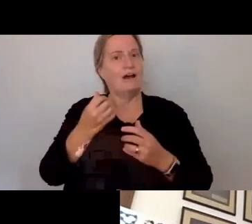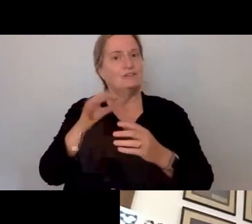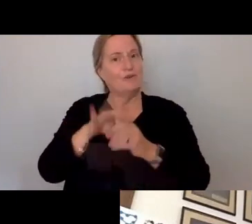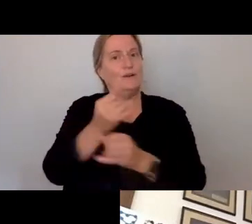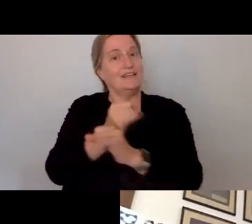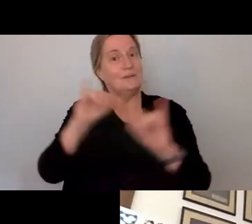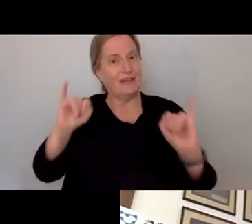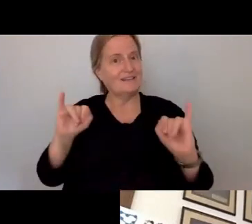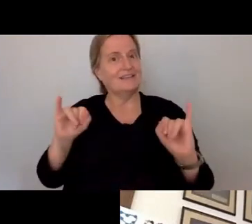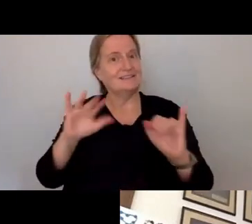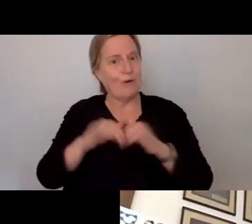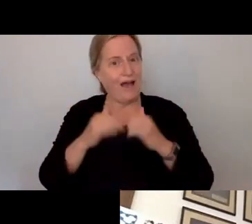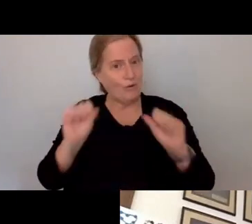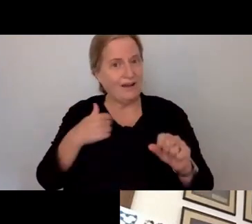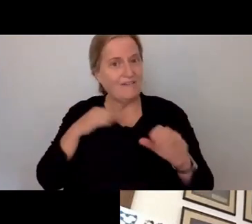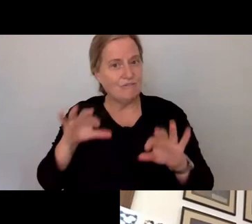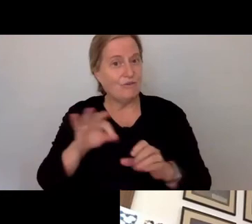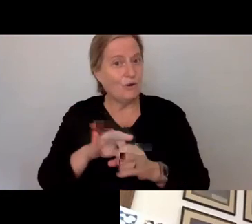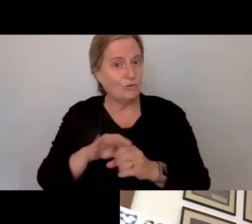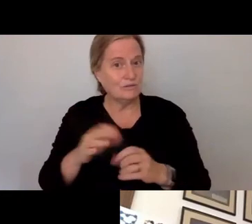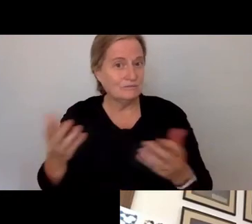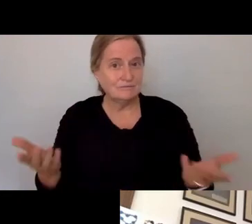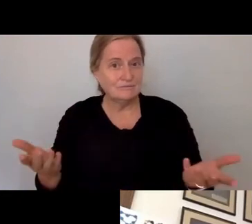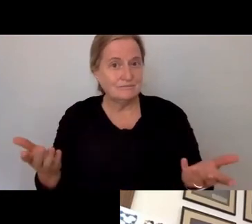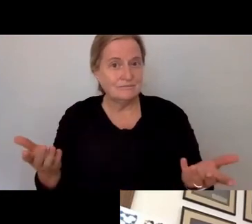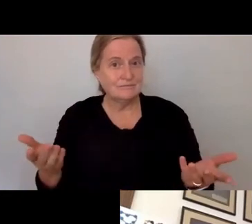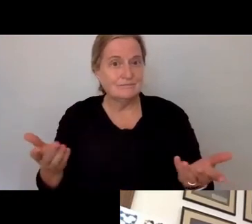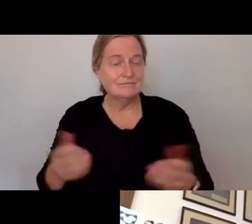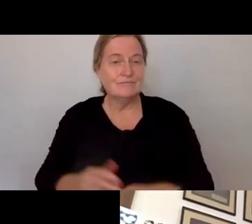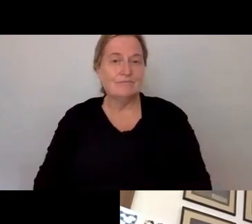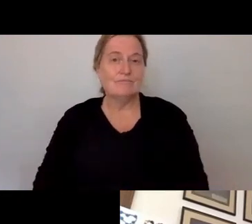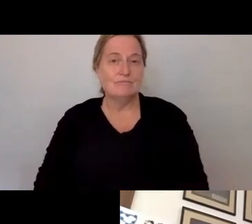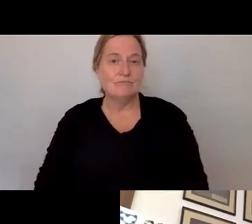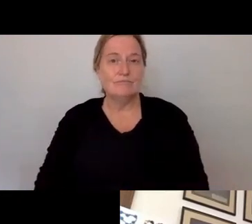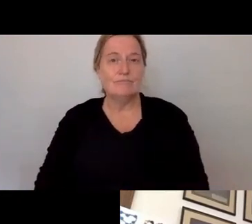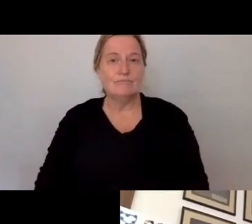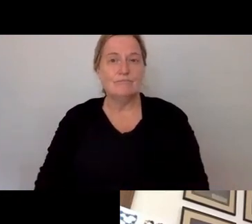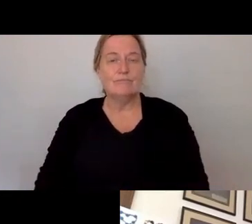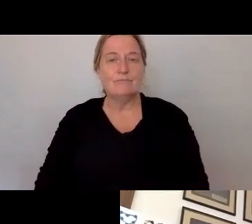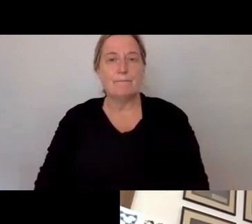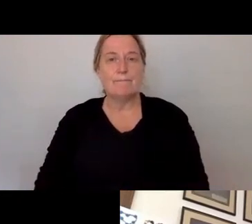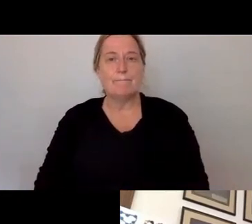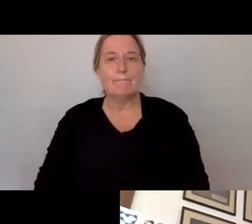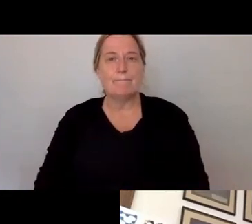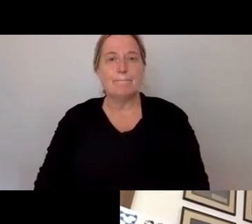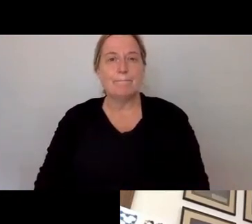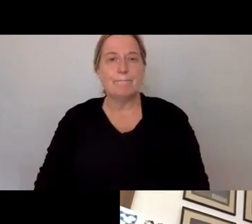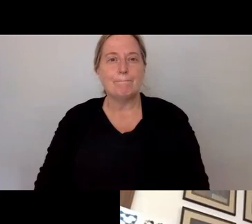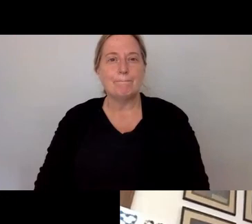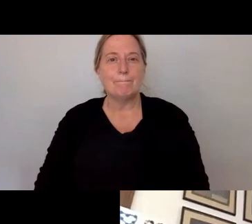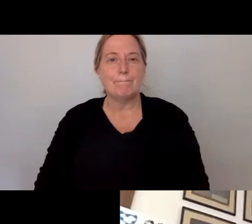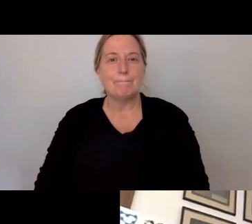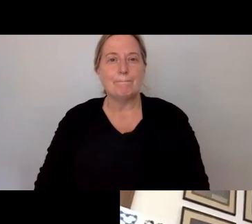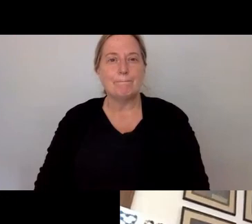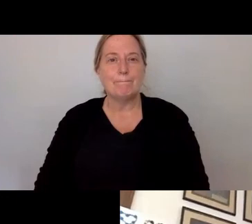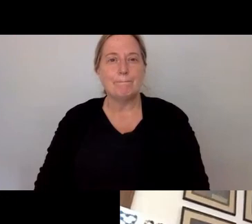Well, you want to go first, John, or what do you like? Yeah, I think this speaks highly of our conversation about the fact that we